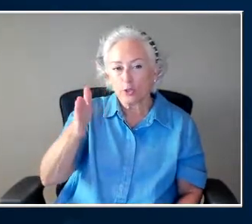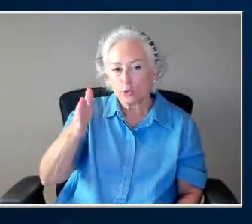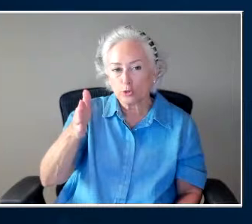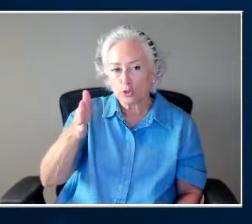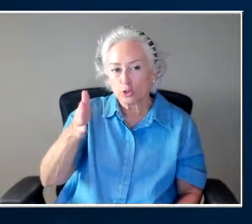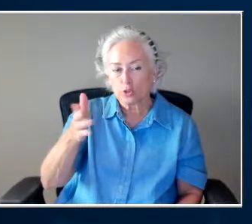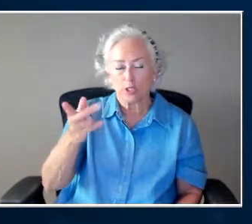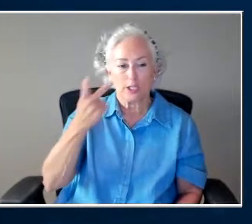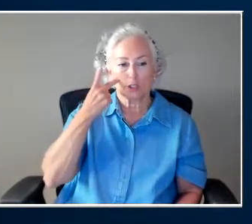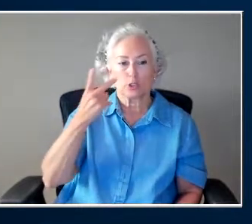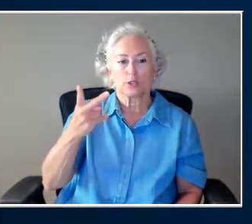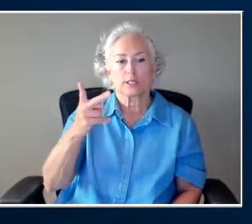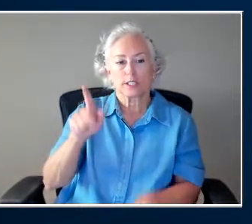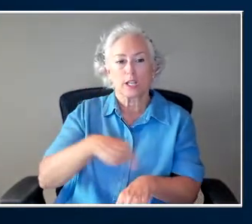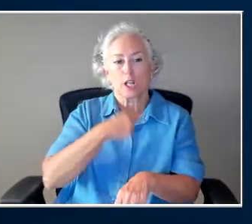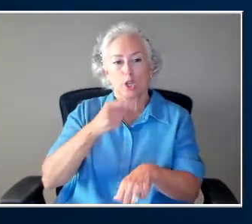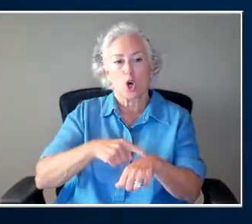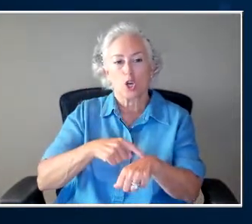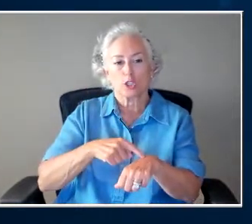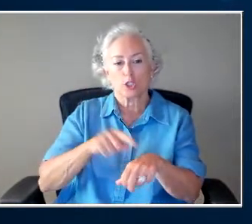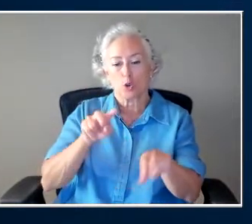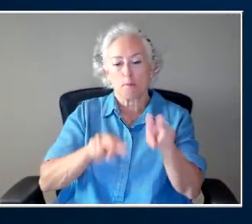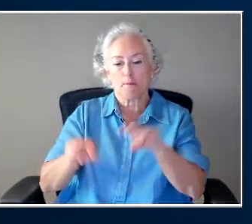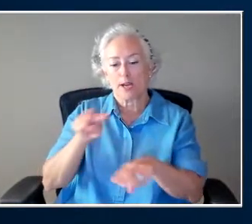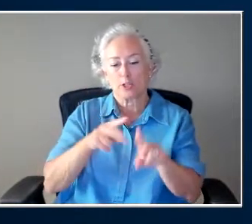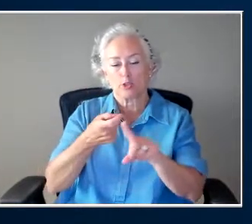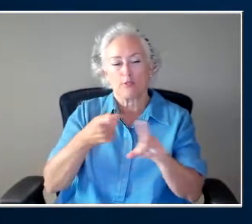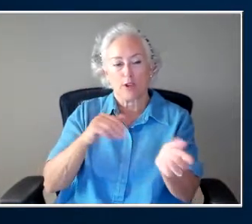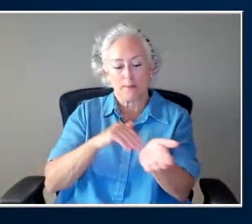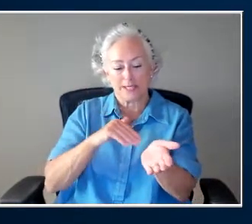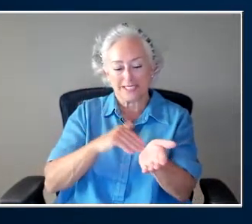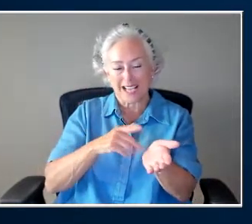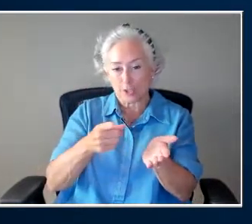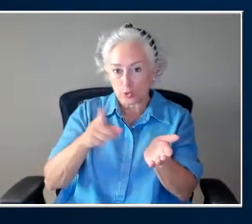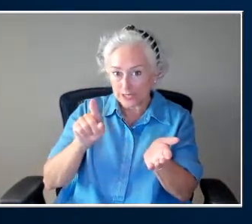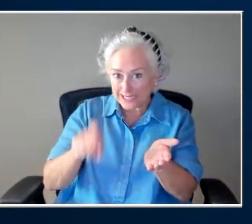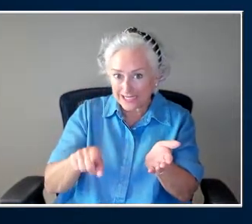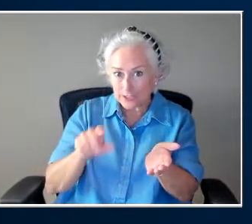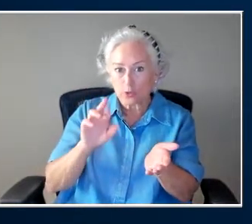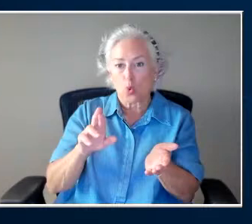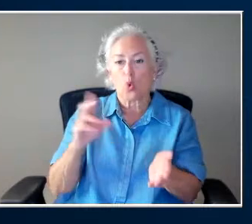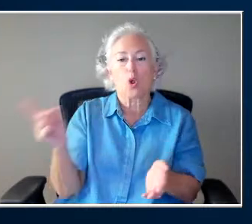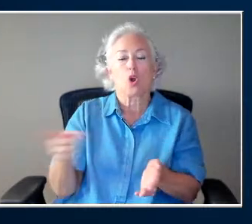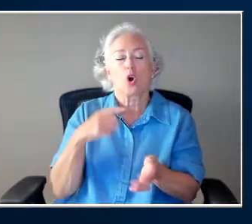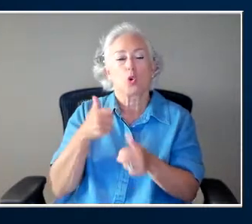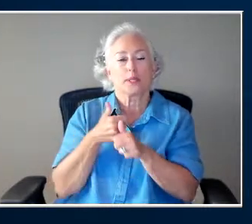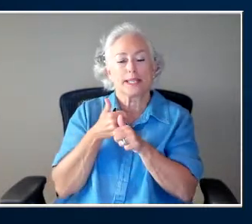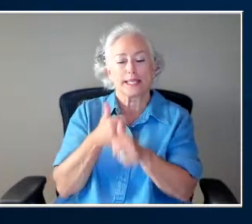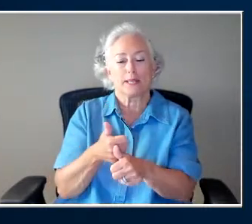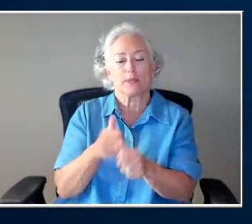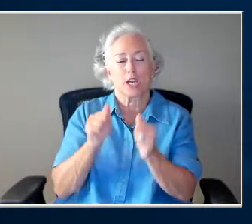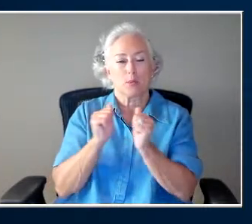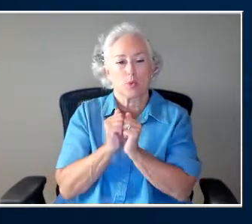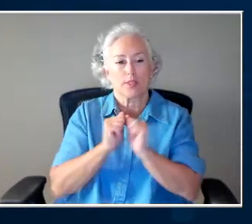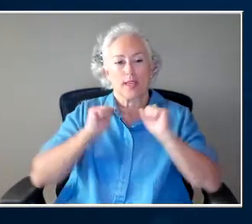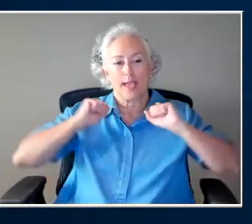long-term monitoring by a doctor that Cohen will need, or is it just keeping up with his physical therapy and his exercises at home?